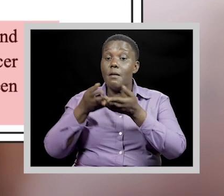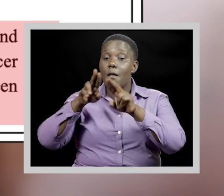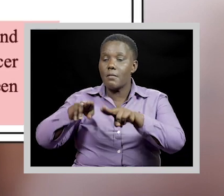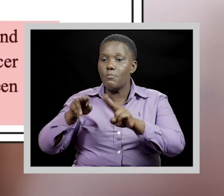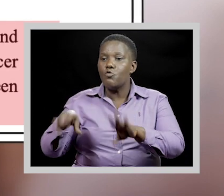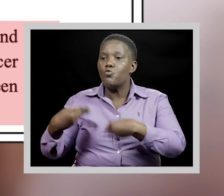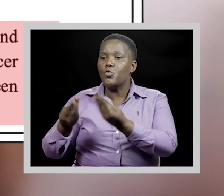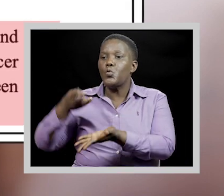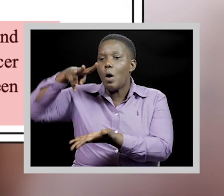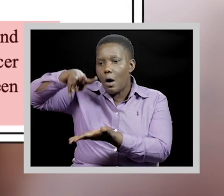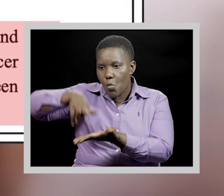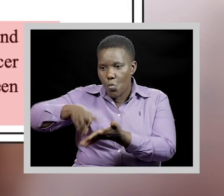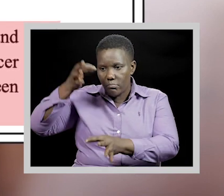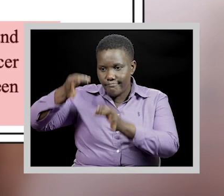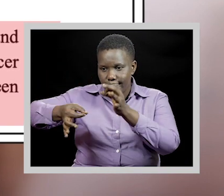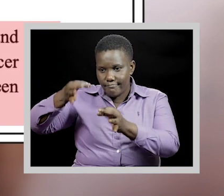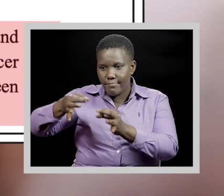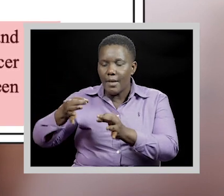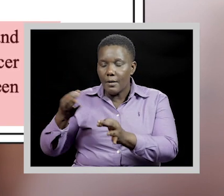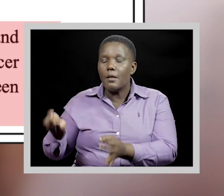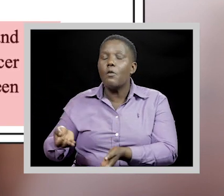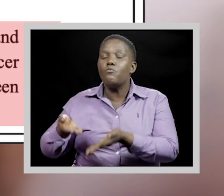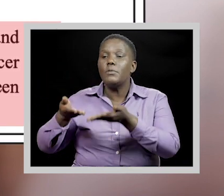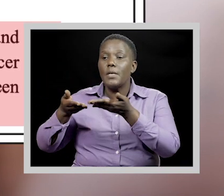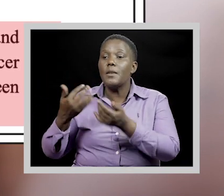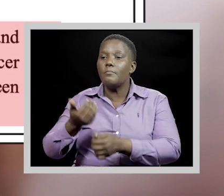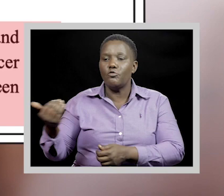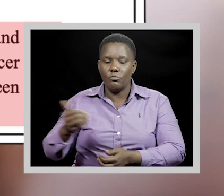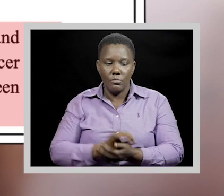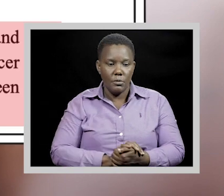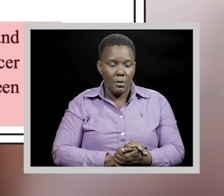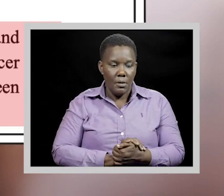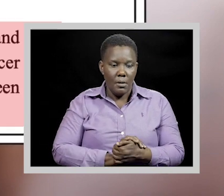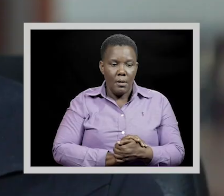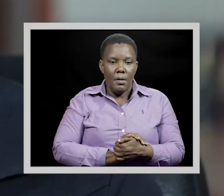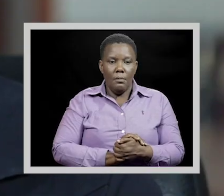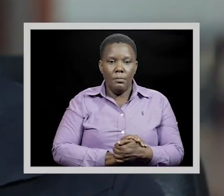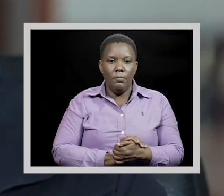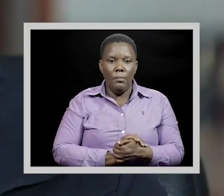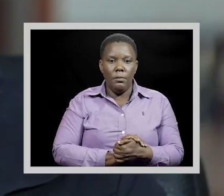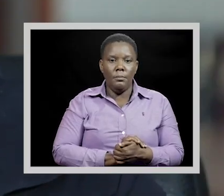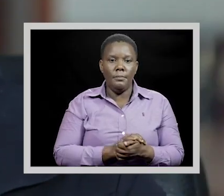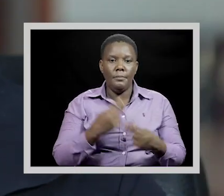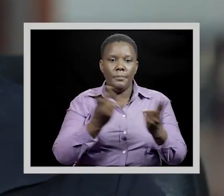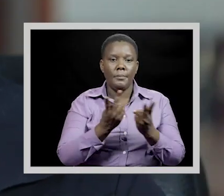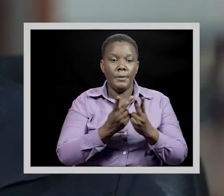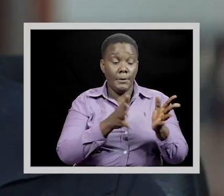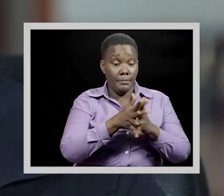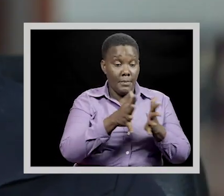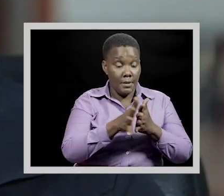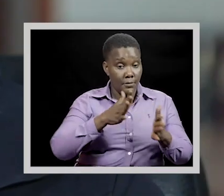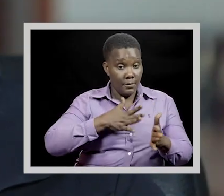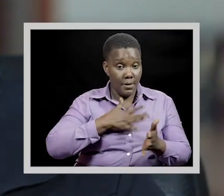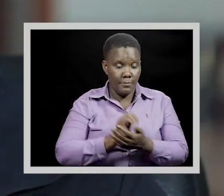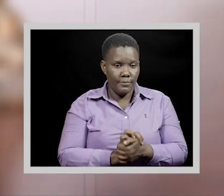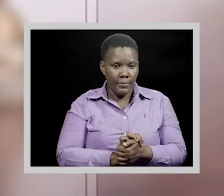a magistrate to give a sentence which is rehabilitative to a child. as I have foresaid,